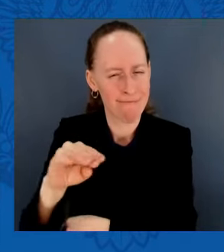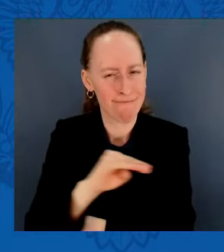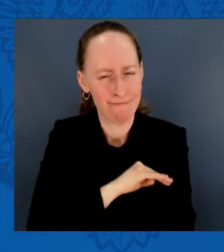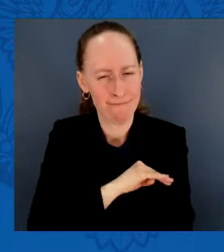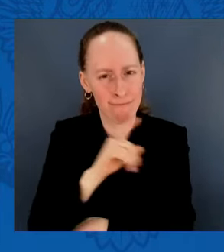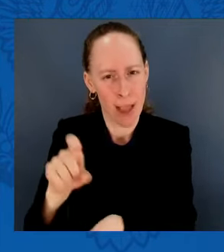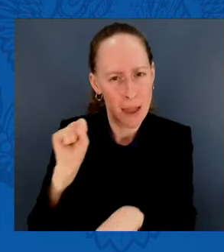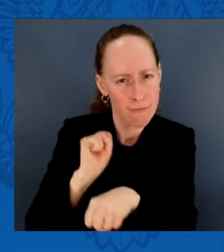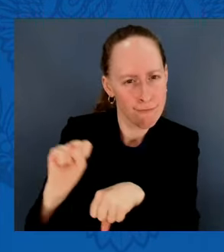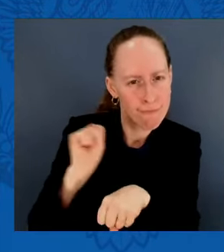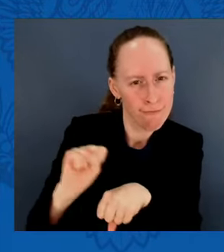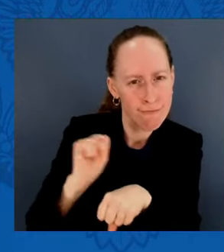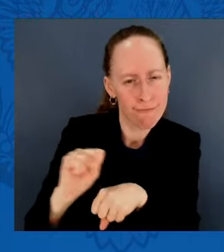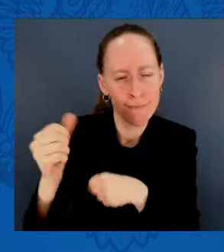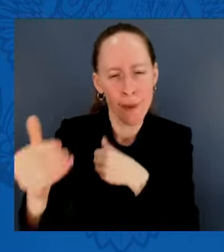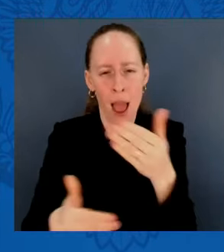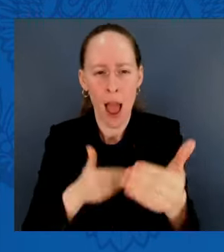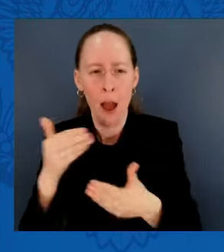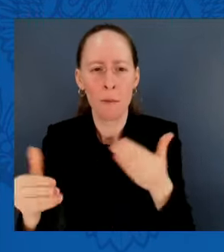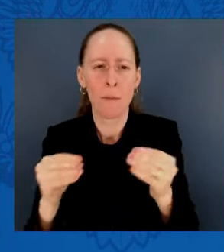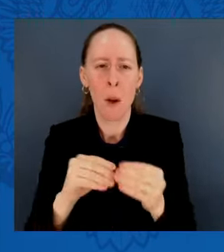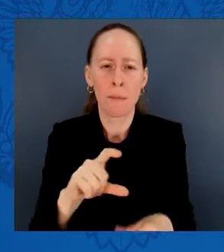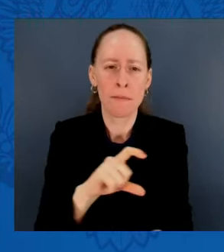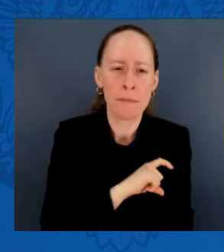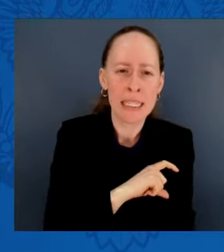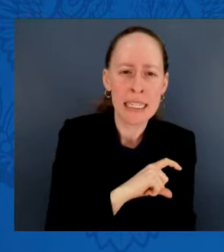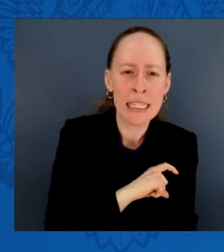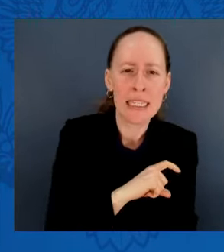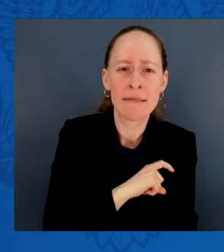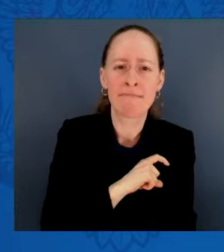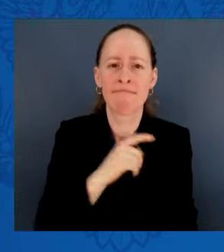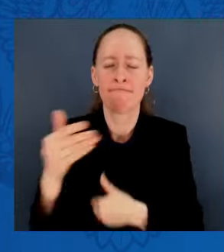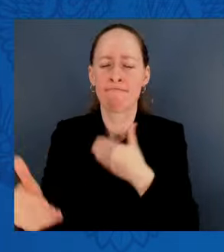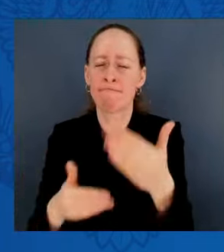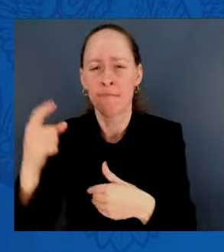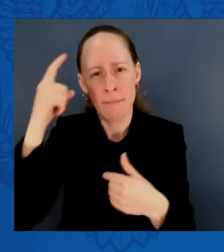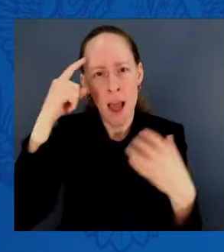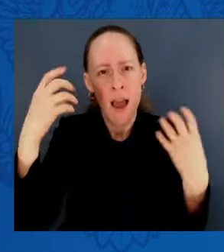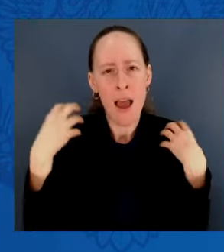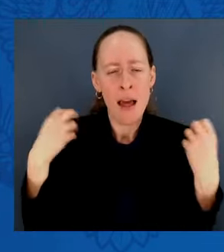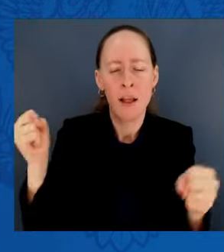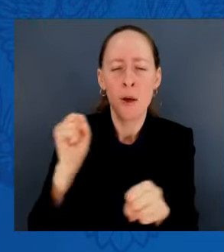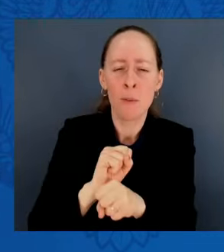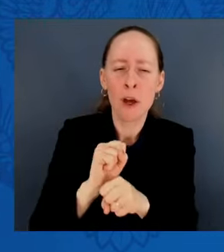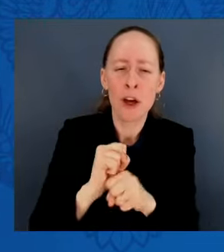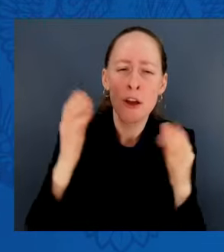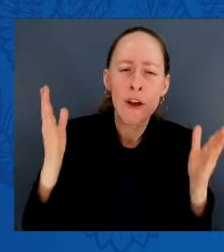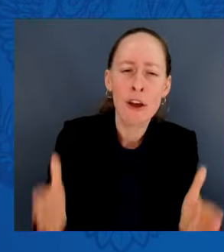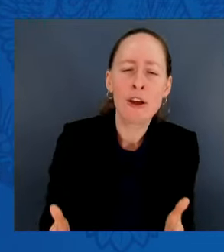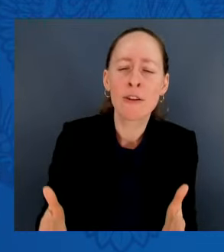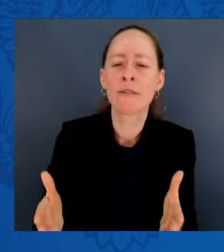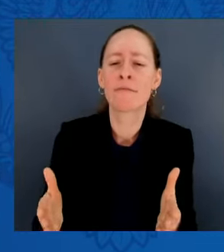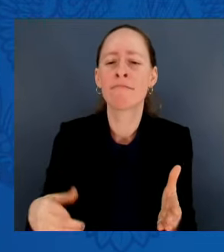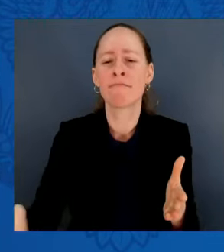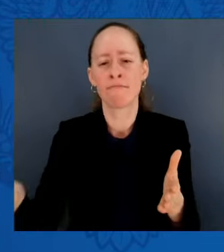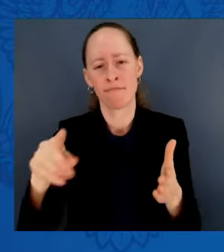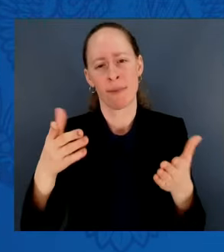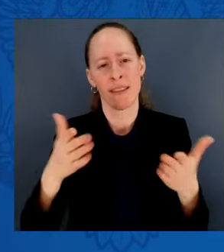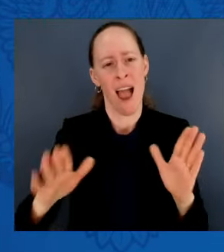community violence intervention. Give communities the tool to crack down on gun crime, retail crime, and